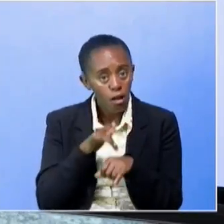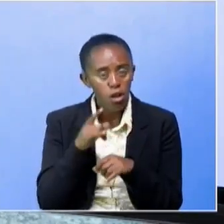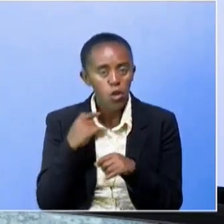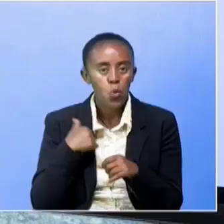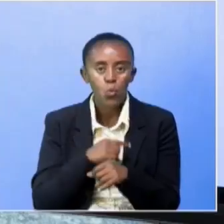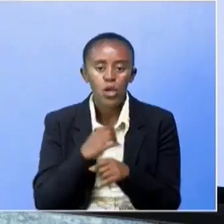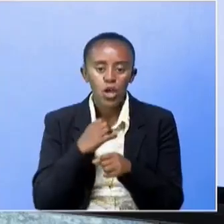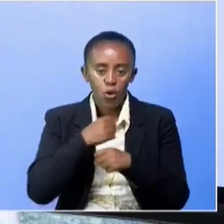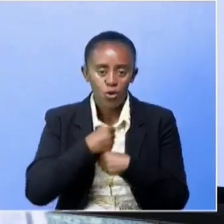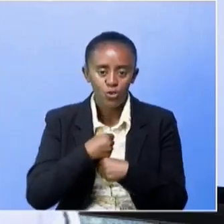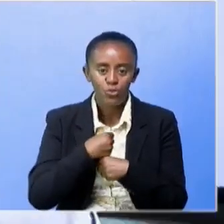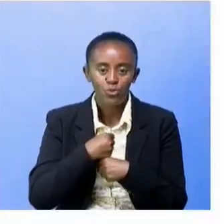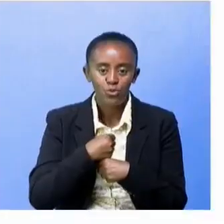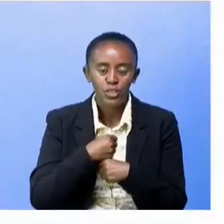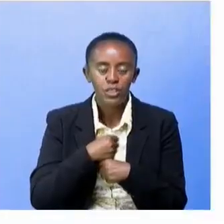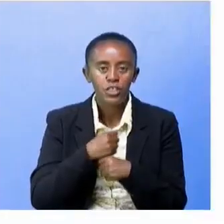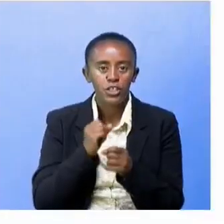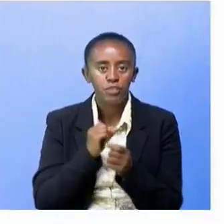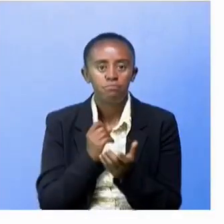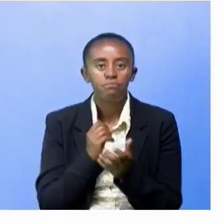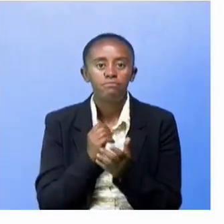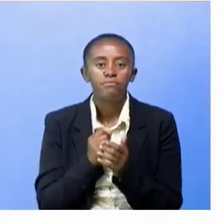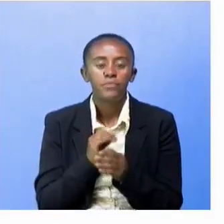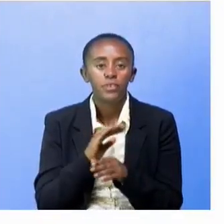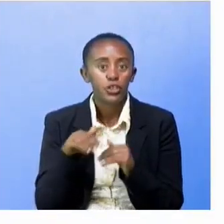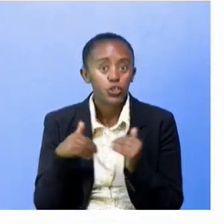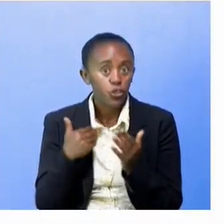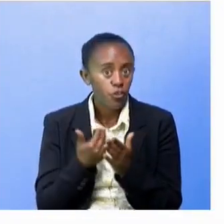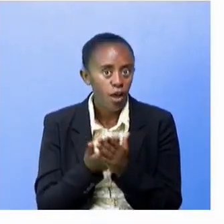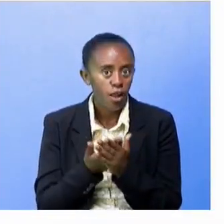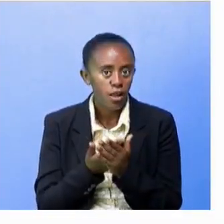conclude. Generally,